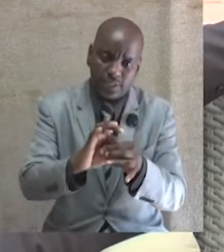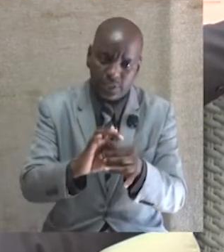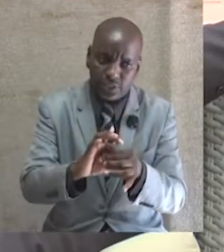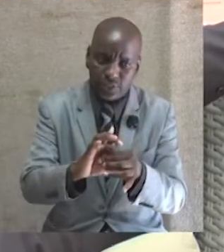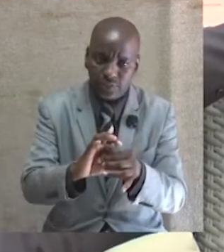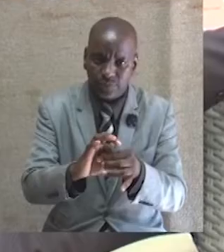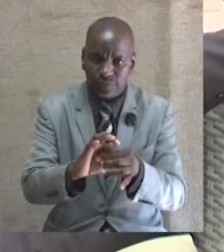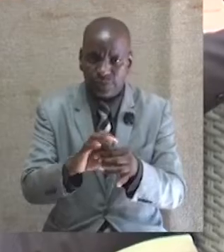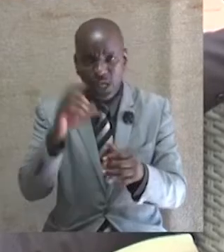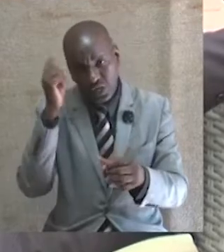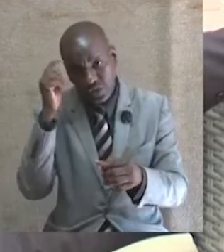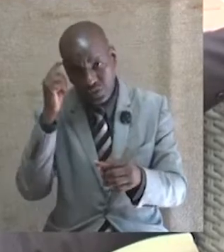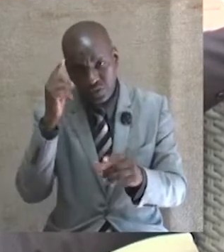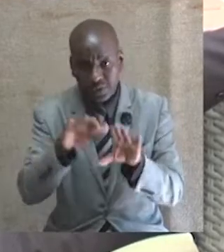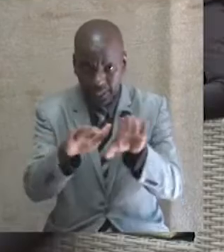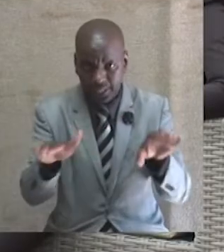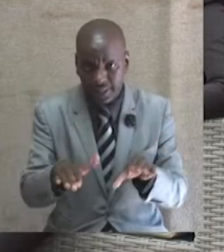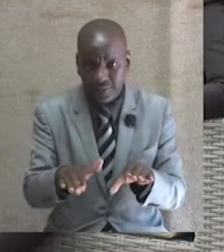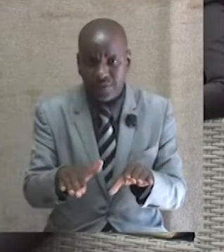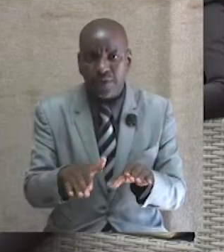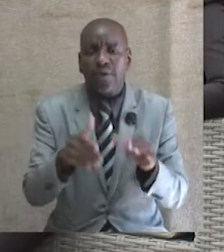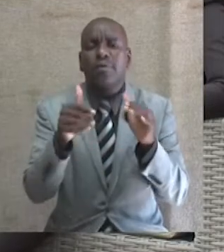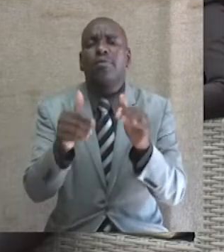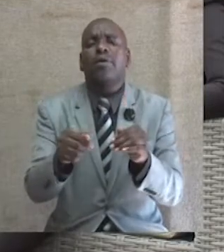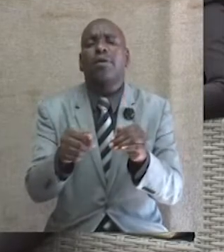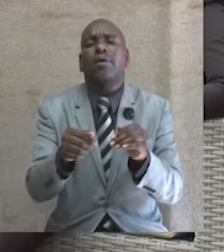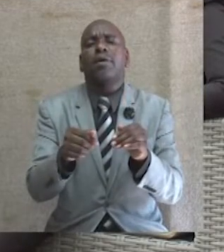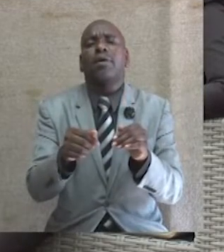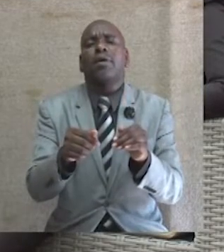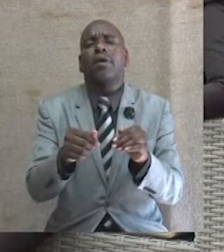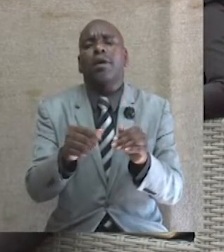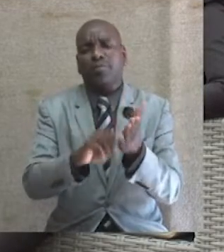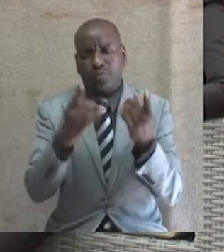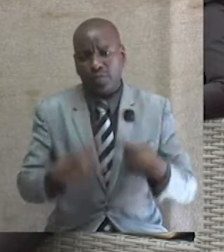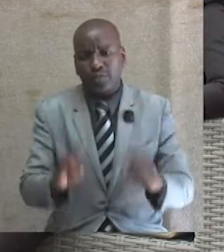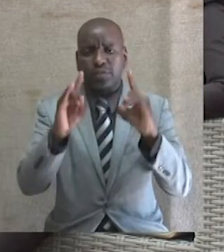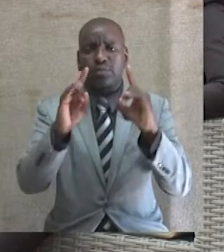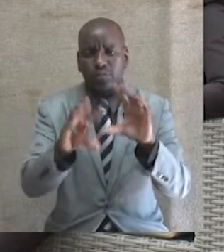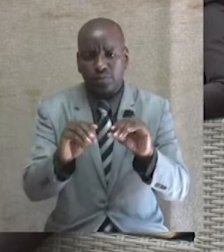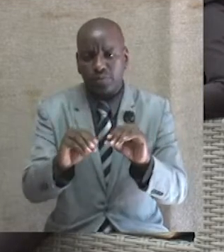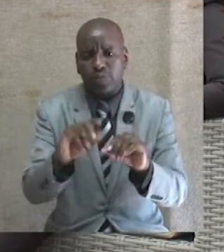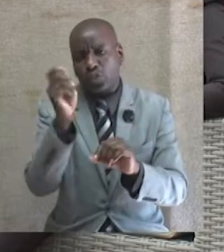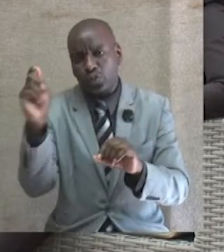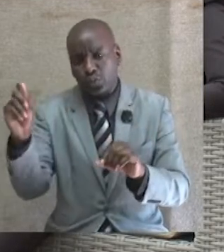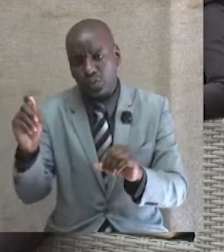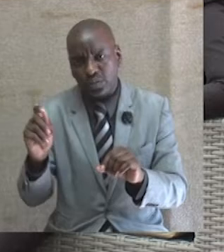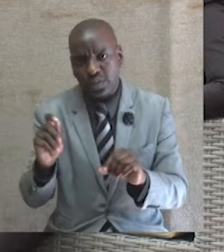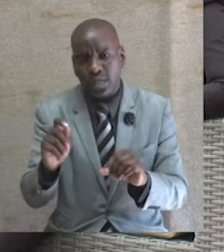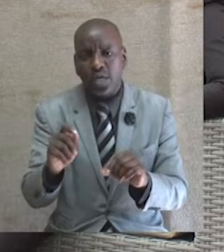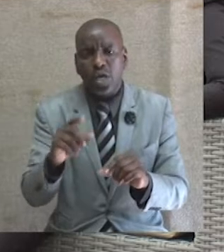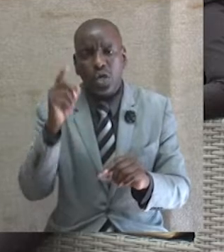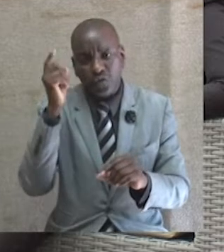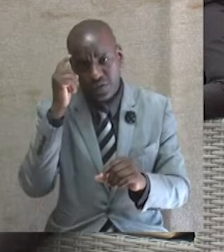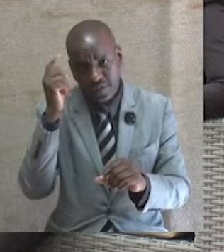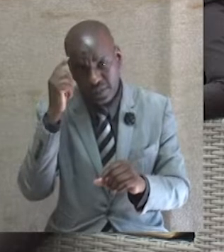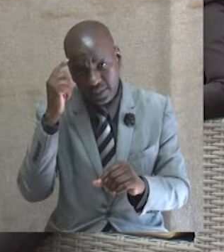are, experts in that area. So in terms of the appointment of sexual reproductive health personnel in schools, do